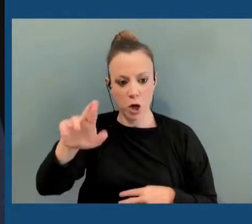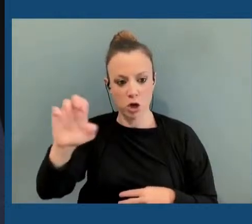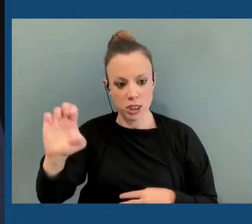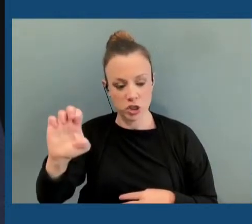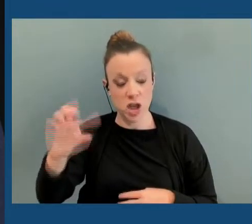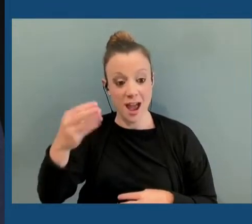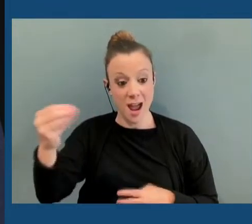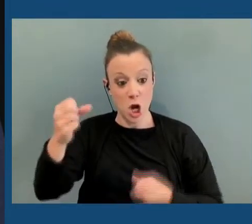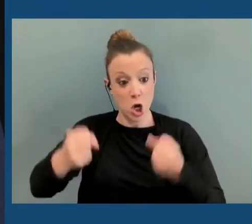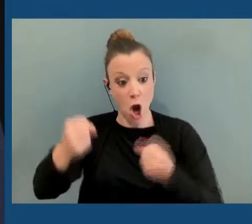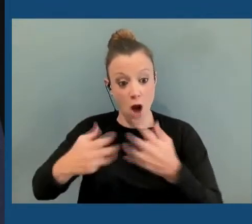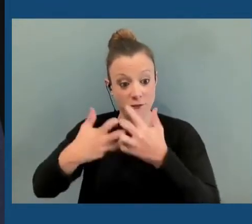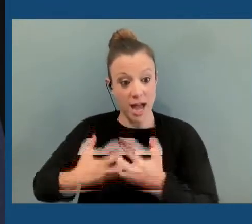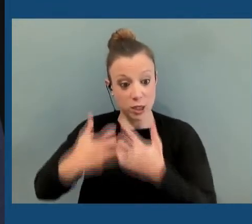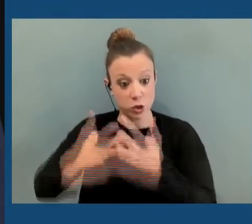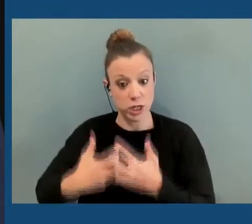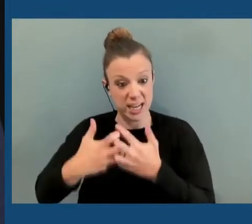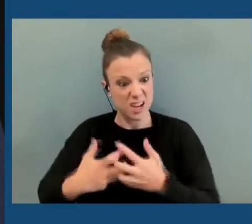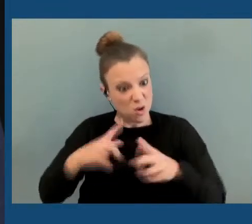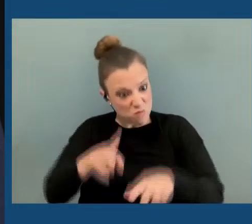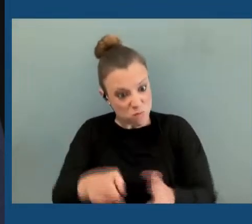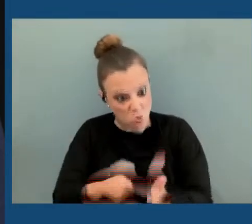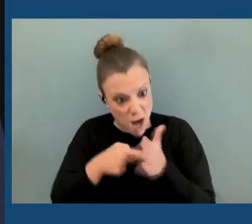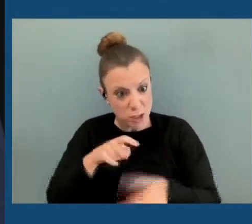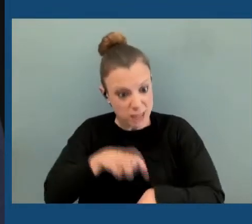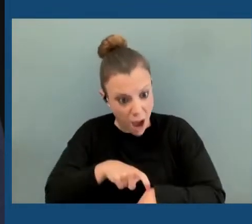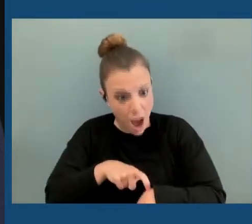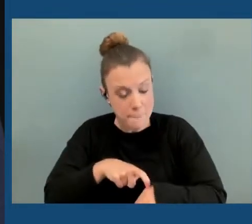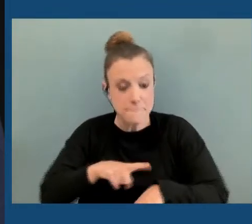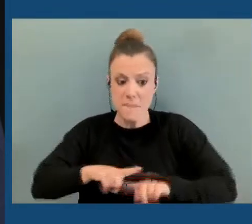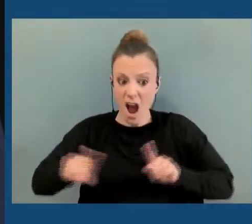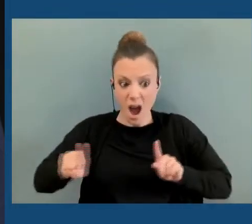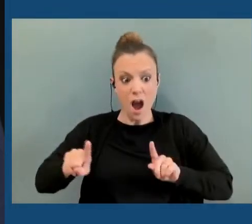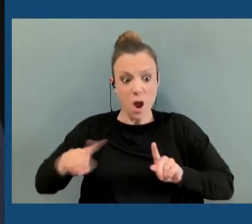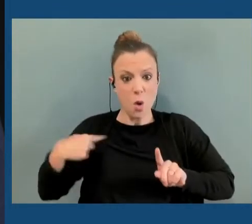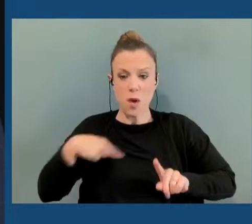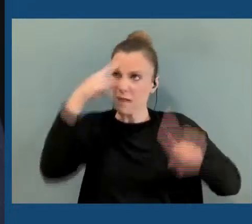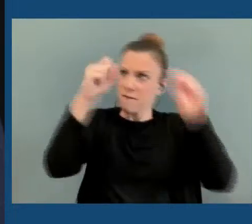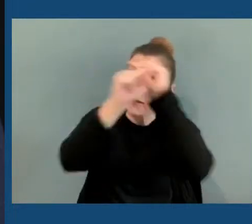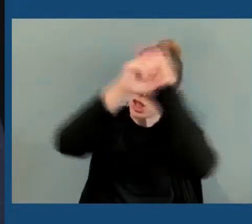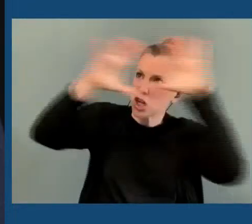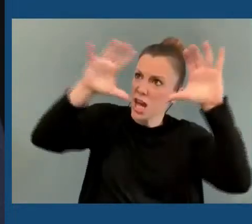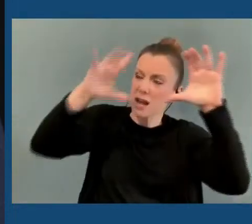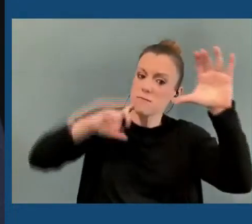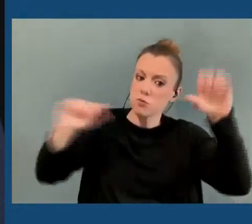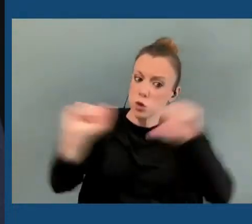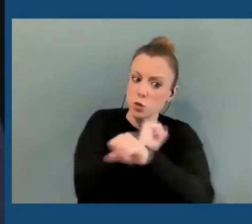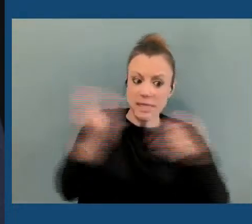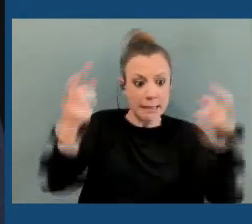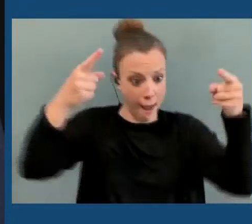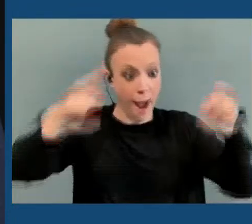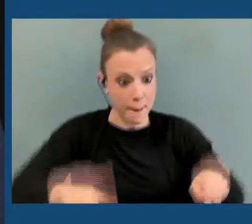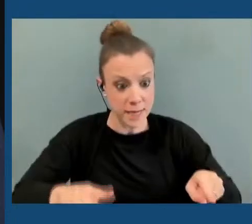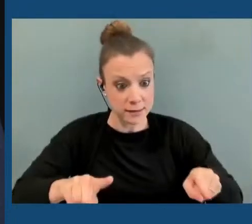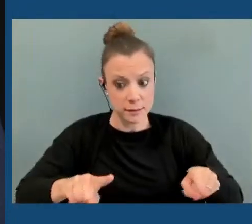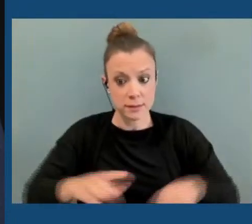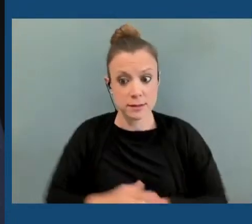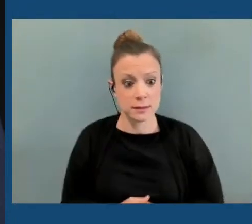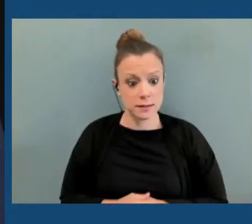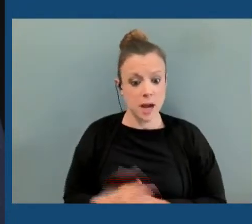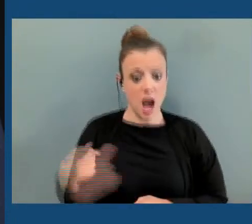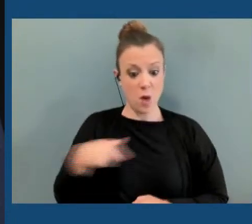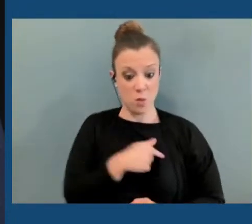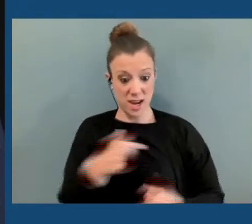gave up on it, but we say, no, we can get that done. Again, vision from the city, supplemented with support from the state, a 128-unit